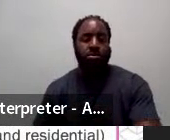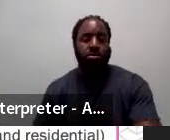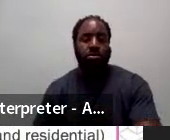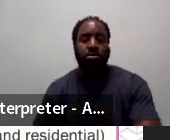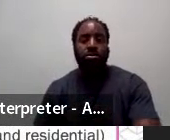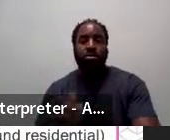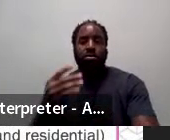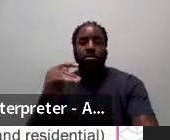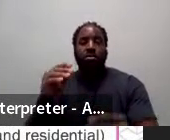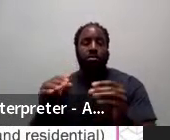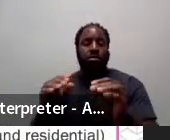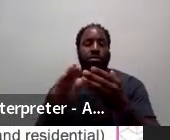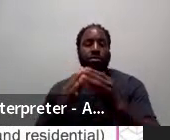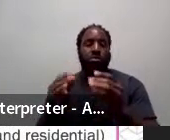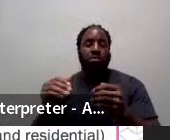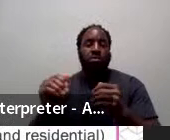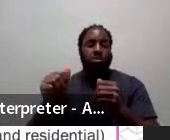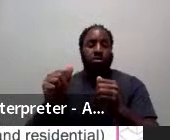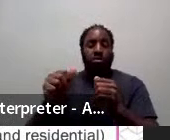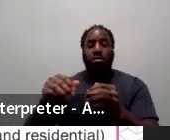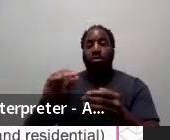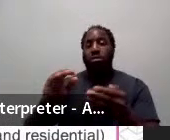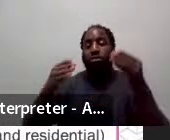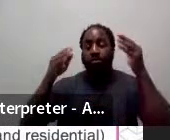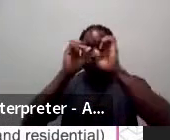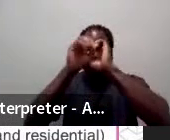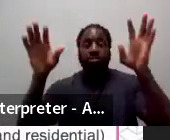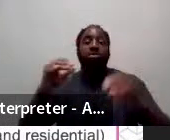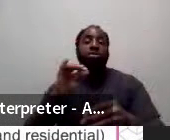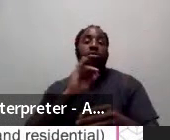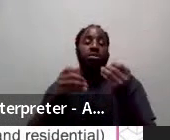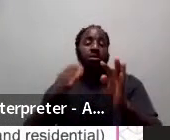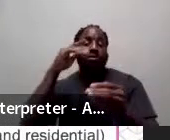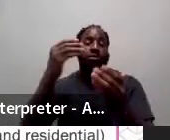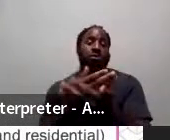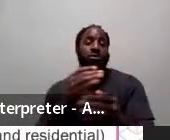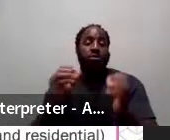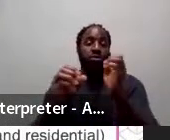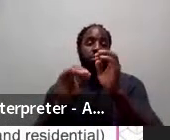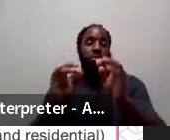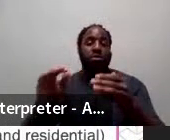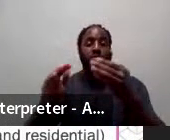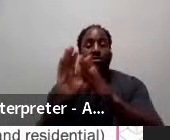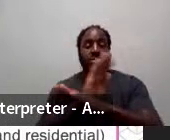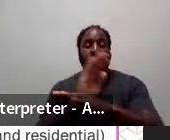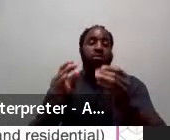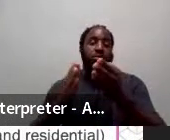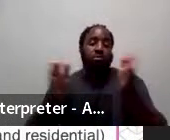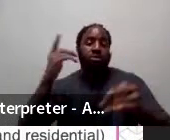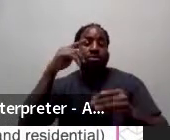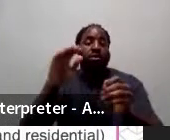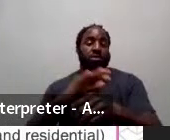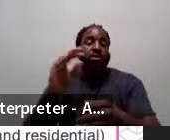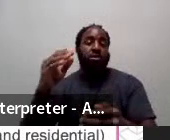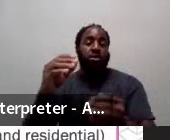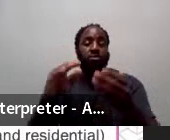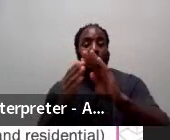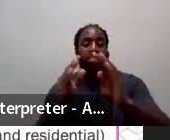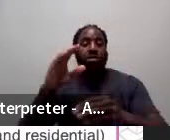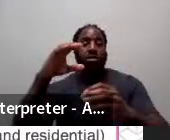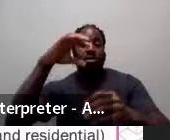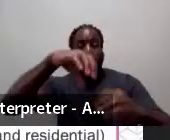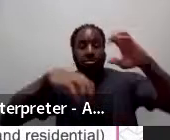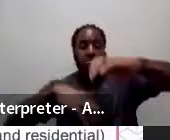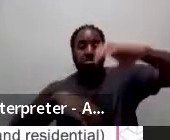The community-driven vision for this section is to allow for new commercial space on the larger city blocks here, and